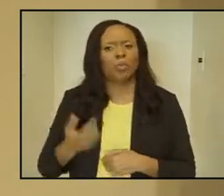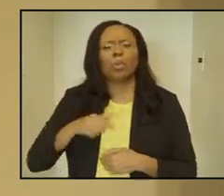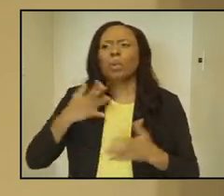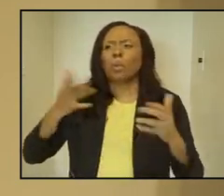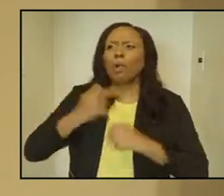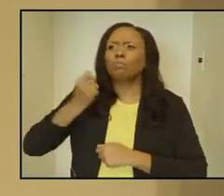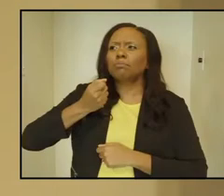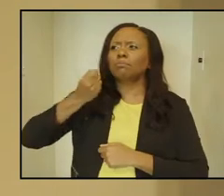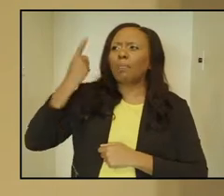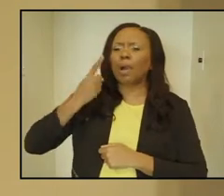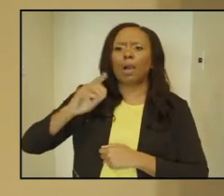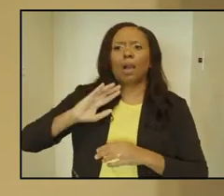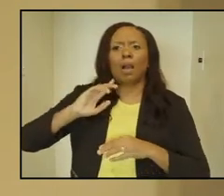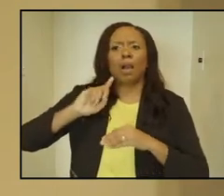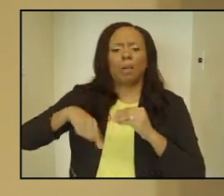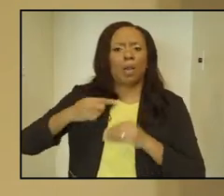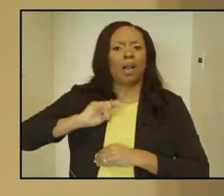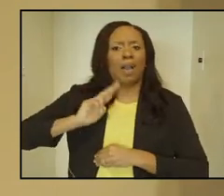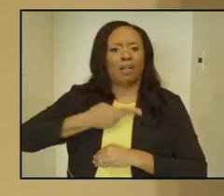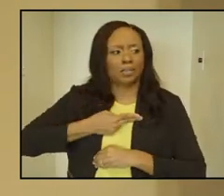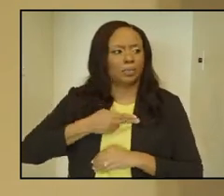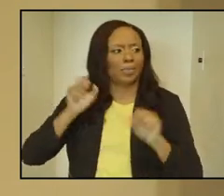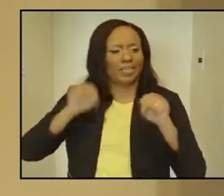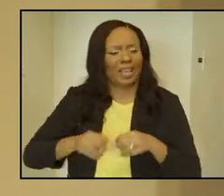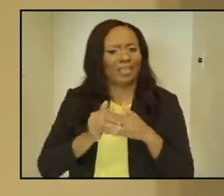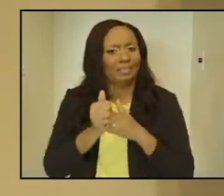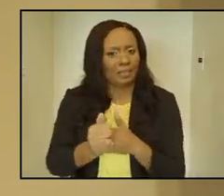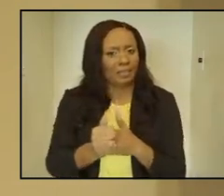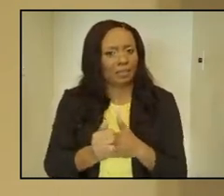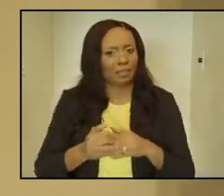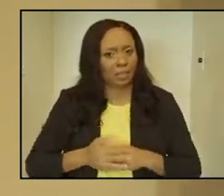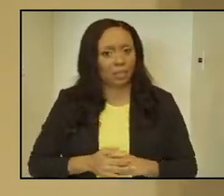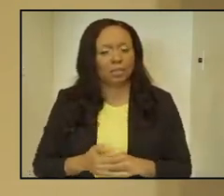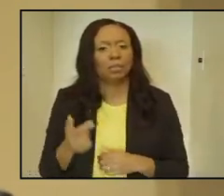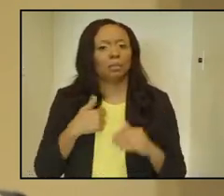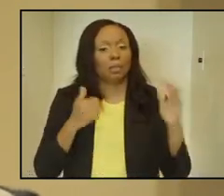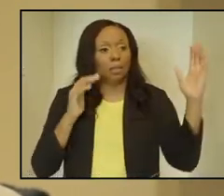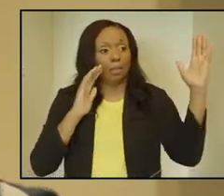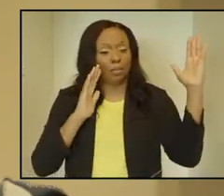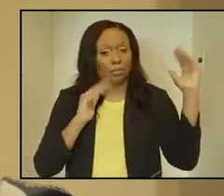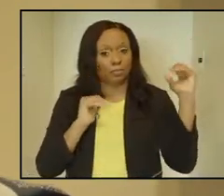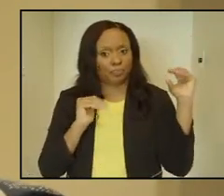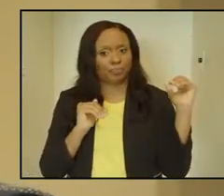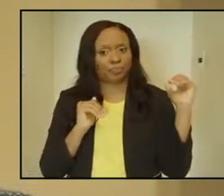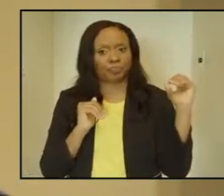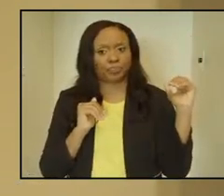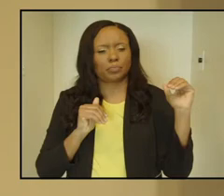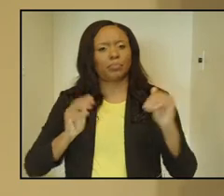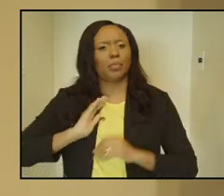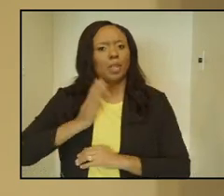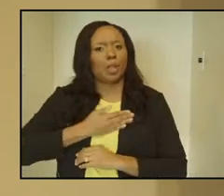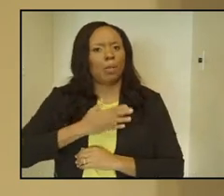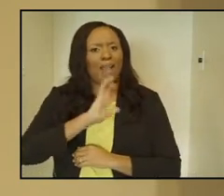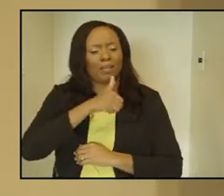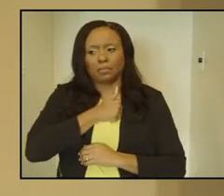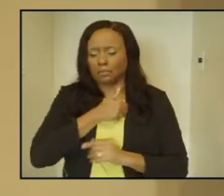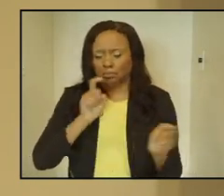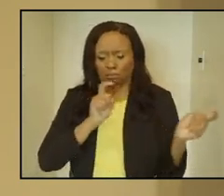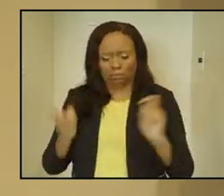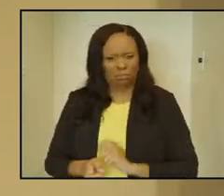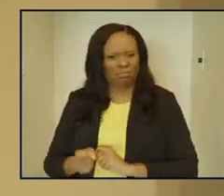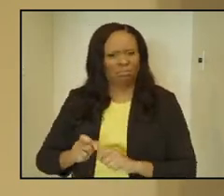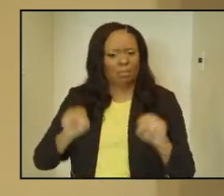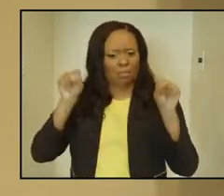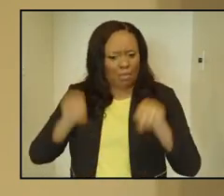of what is it we really want to do. And I really hope that that can-do attitude,